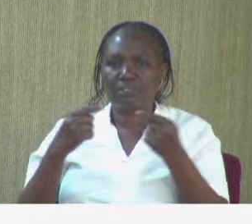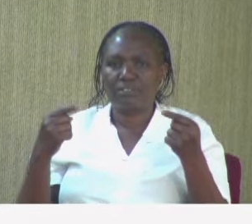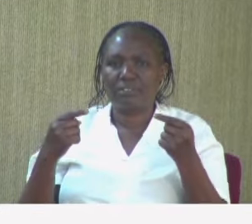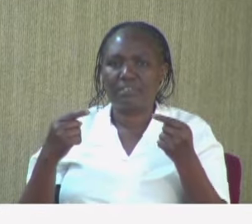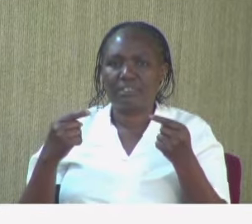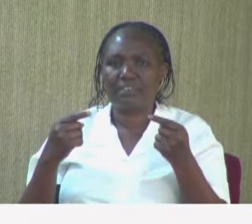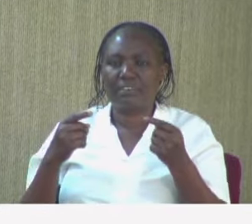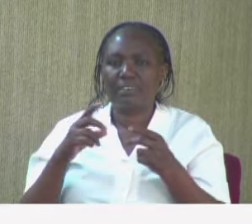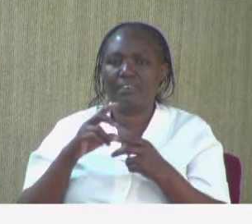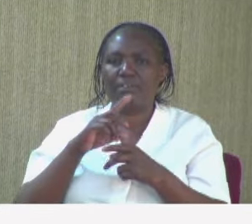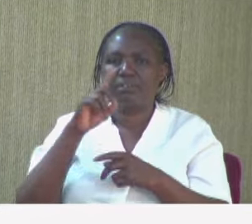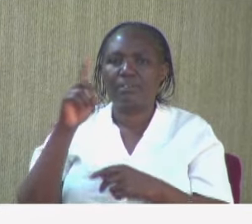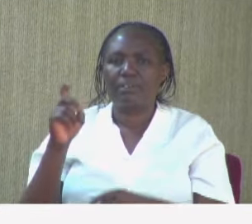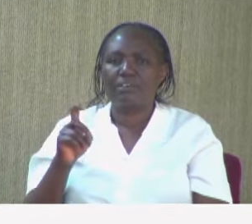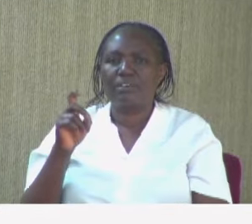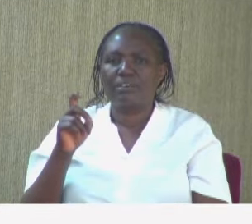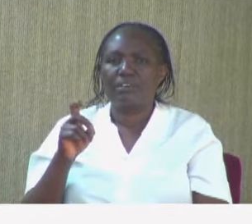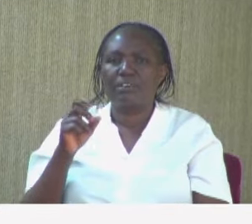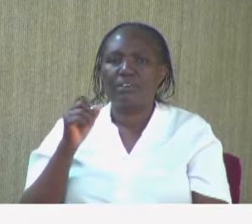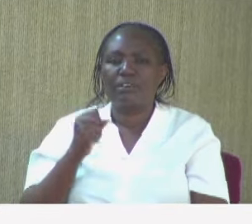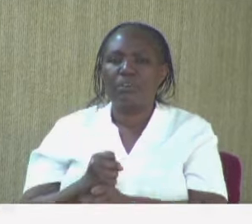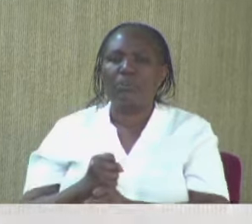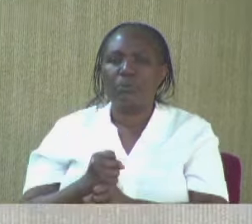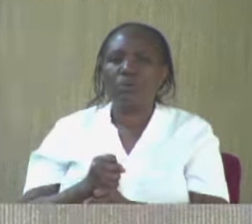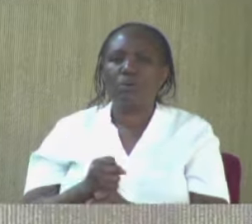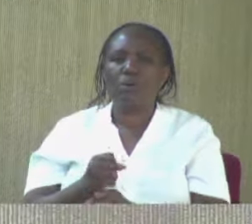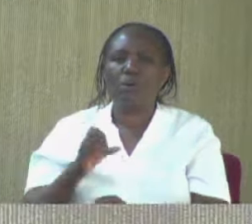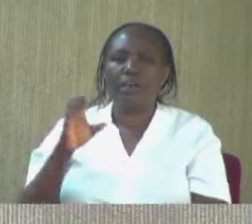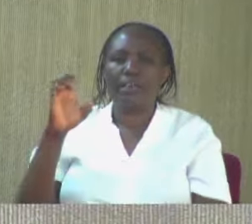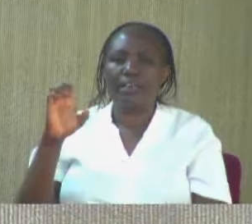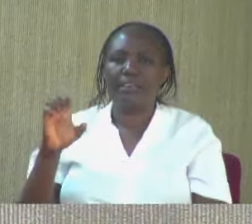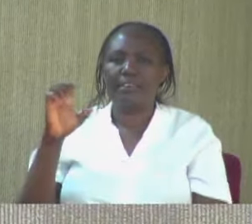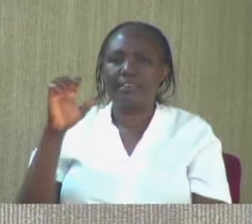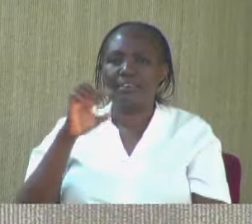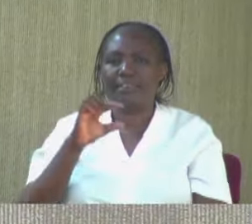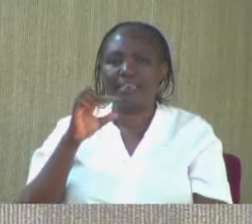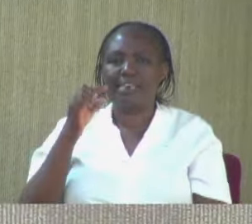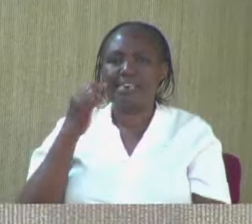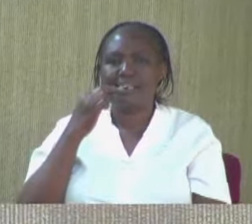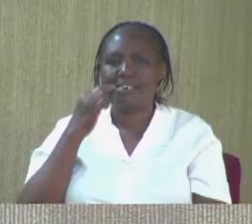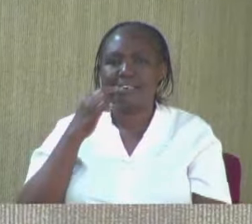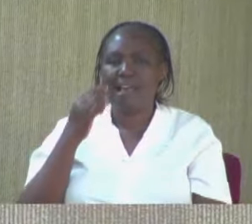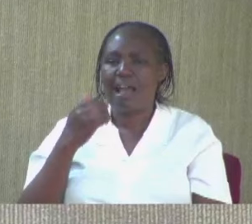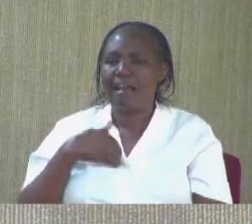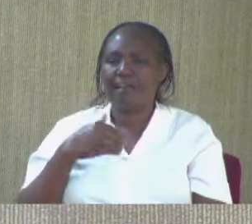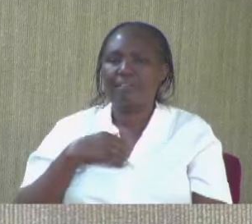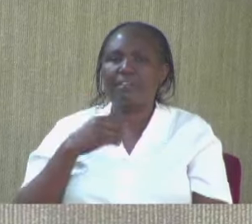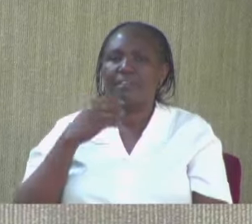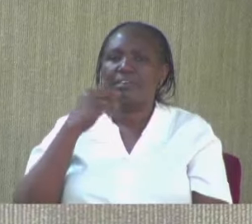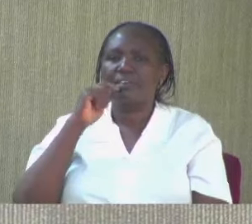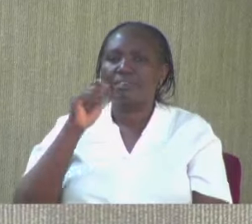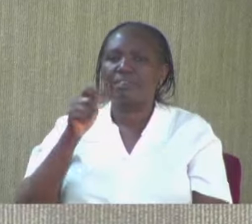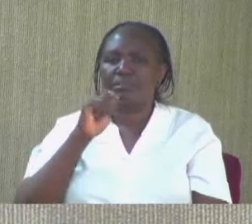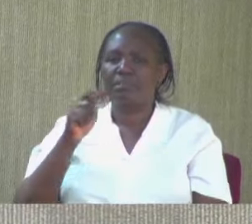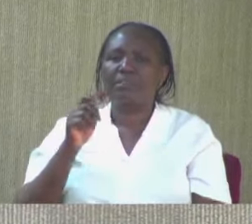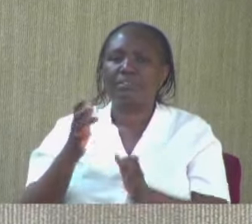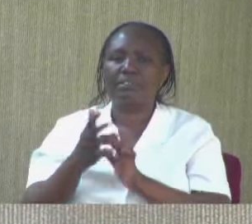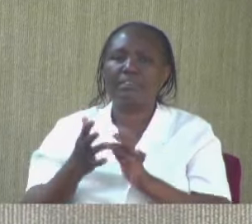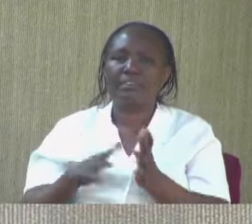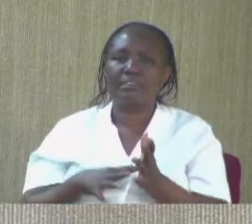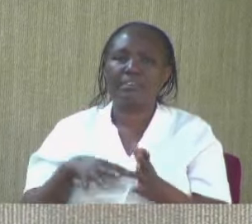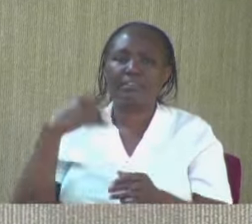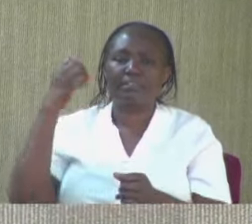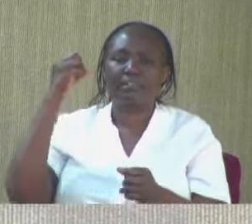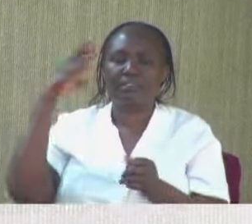Question number one, did she have the testimony of Jesus? Of course, we have covered this. Revelation 12,